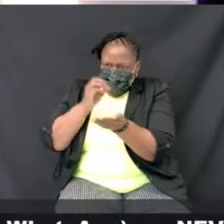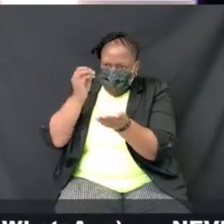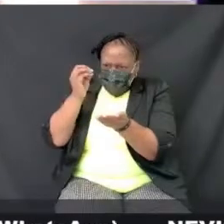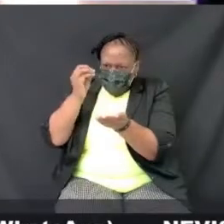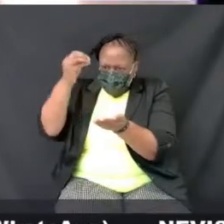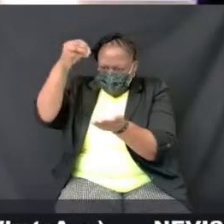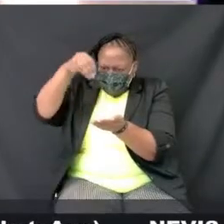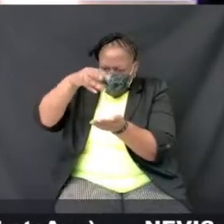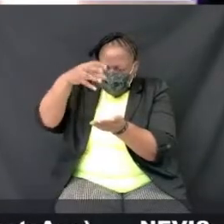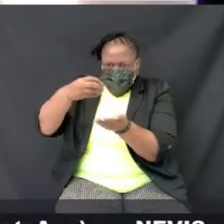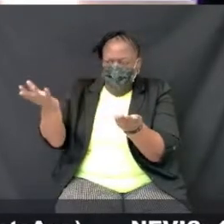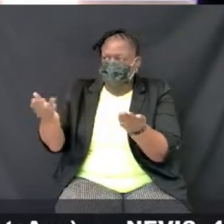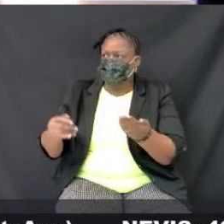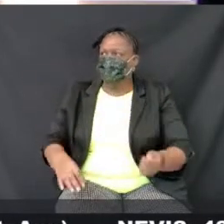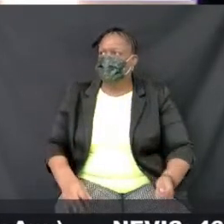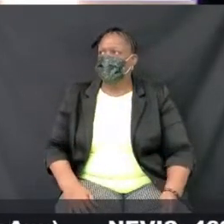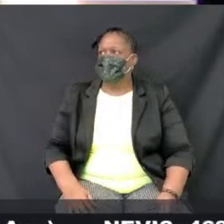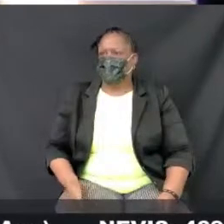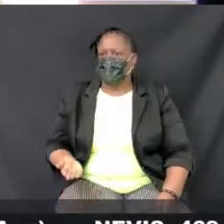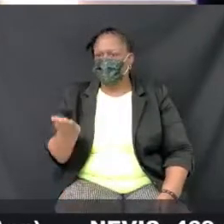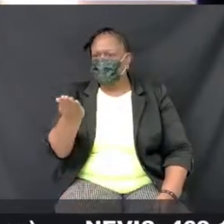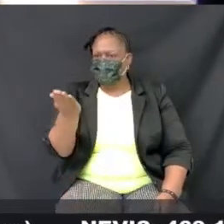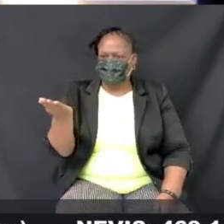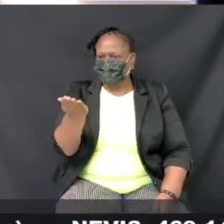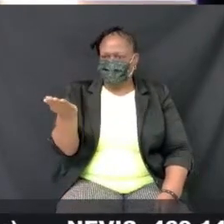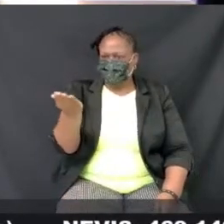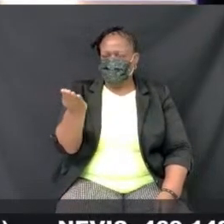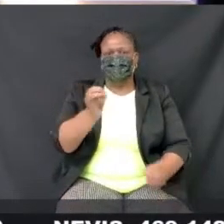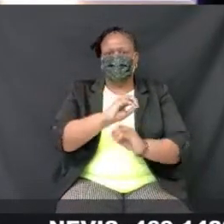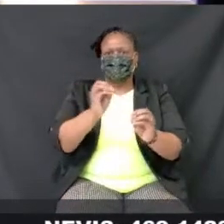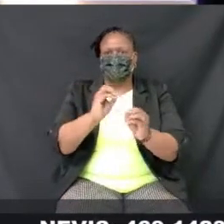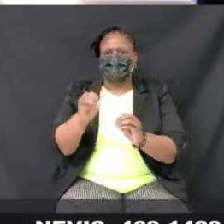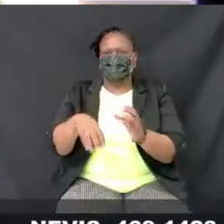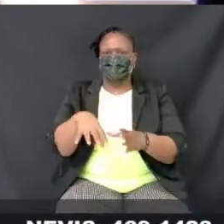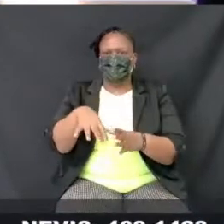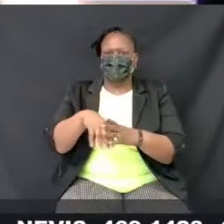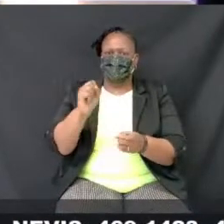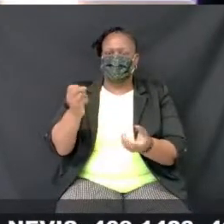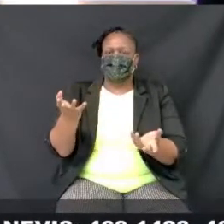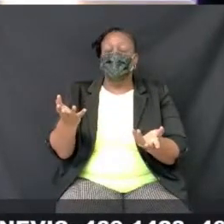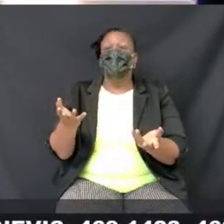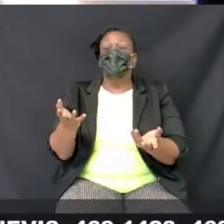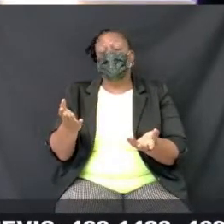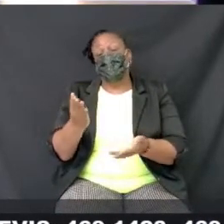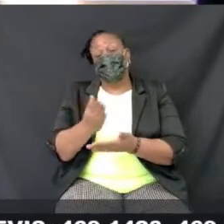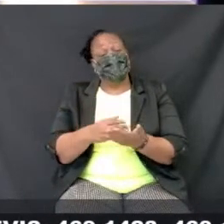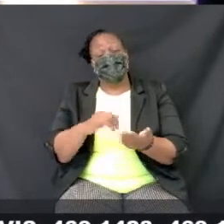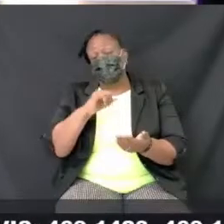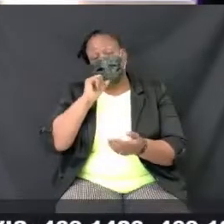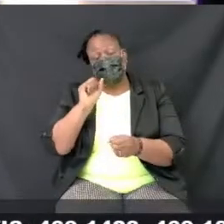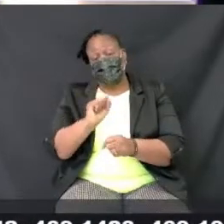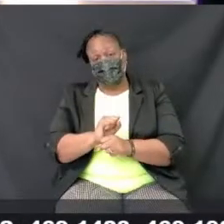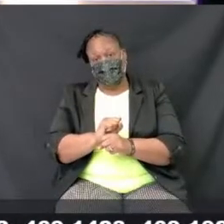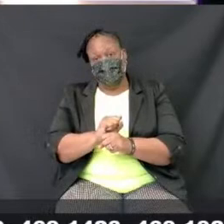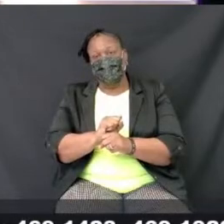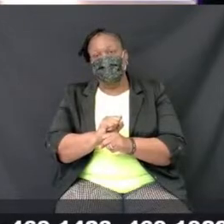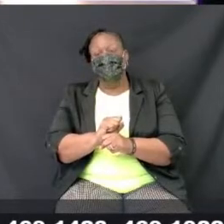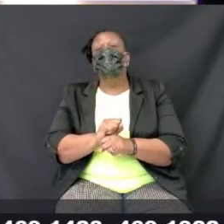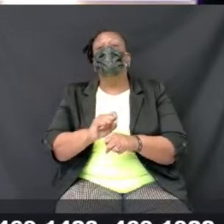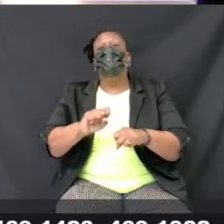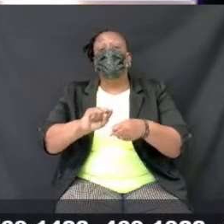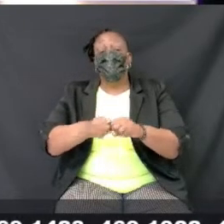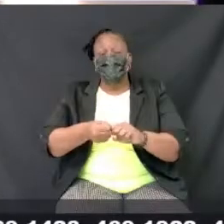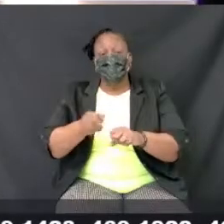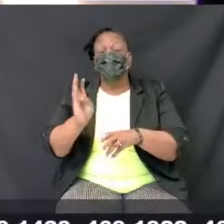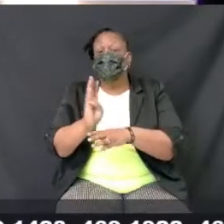not work. So you put your hands under them and nothing comes out. So sometimes they malfunction and people need to check up on